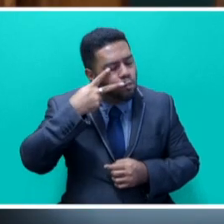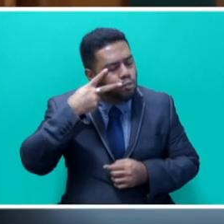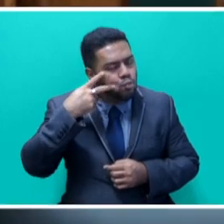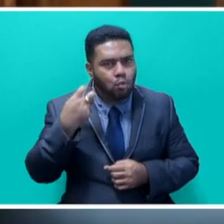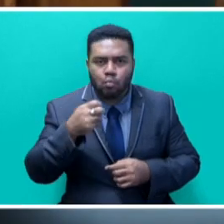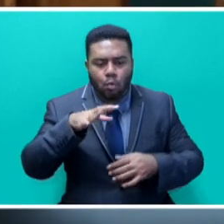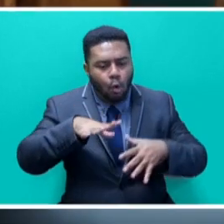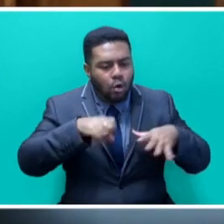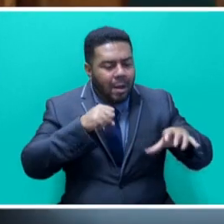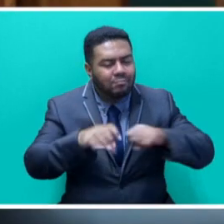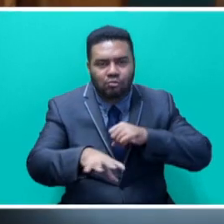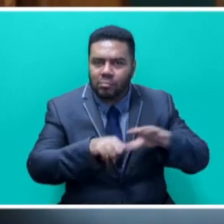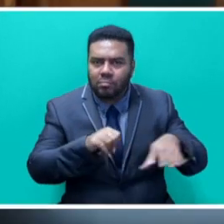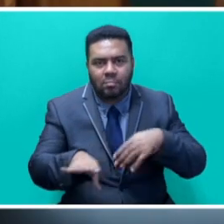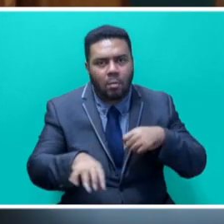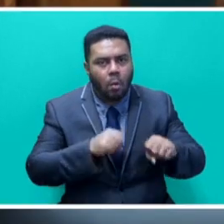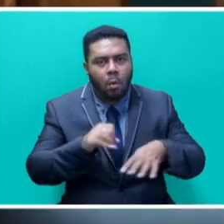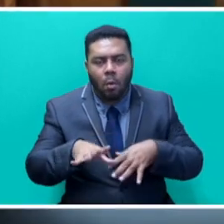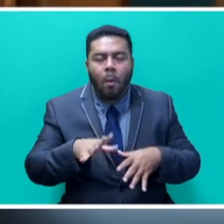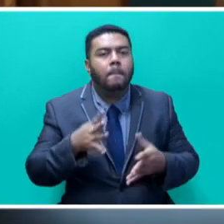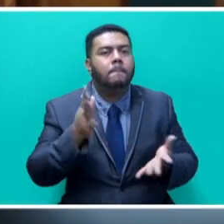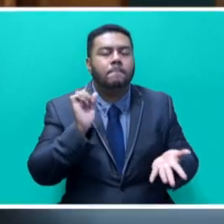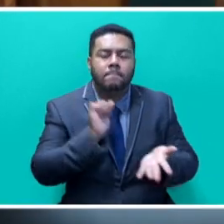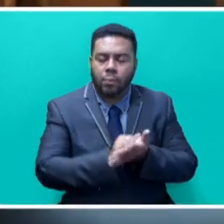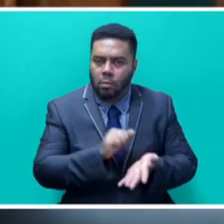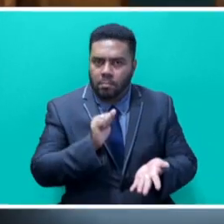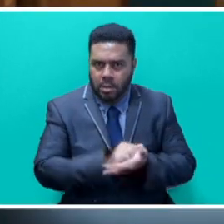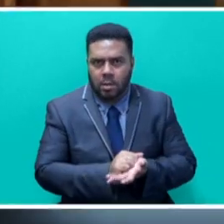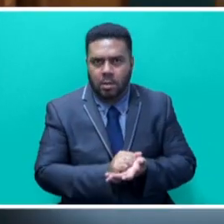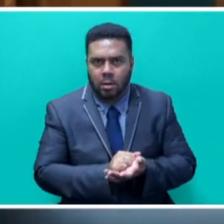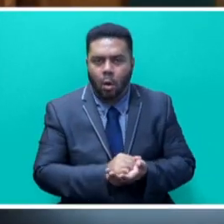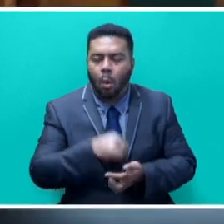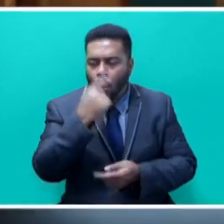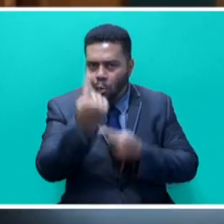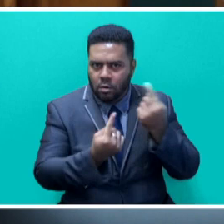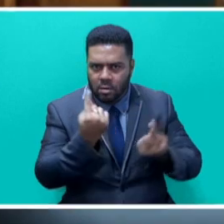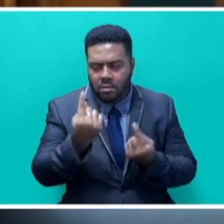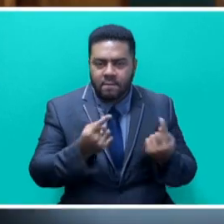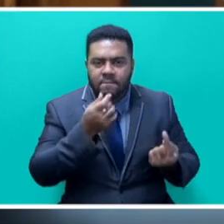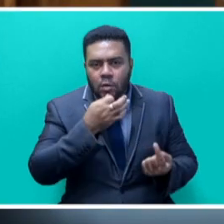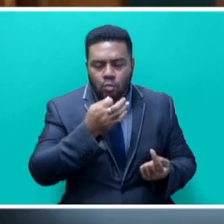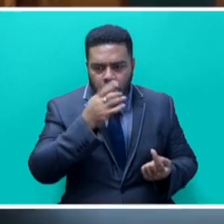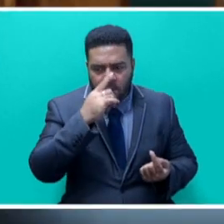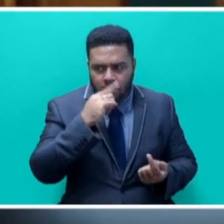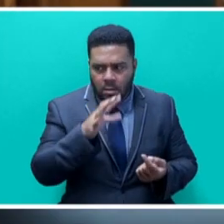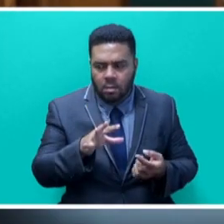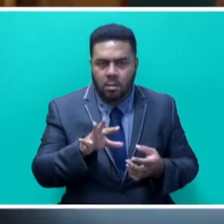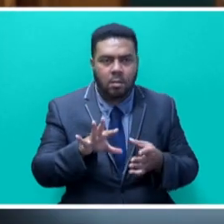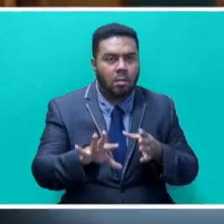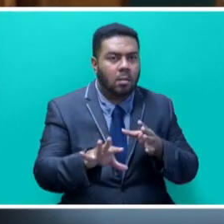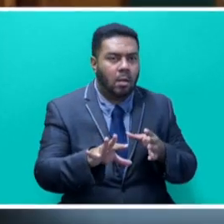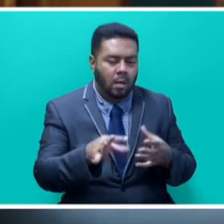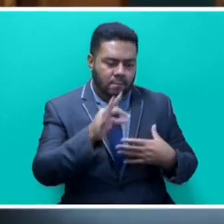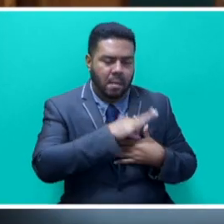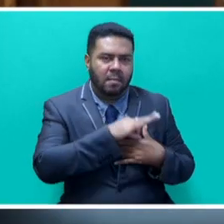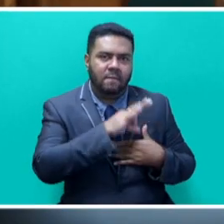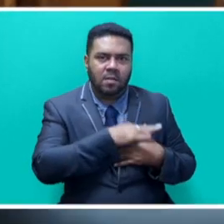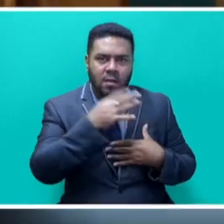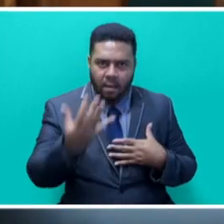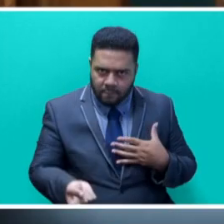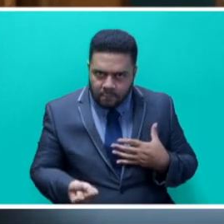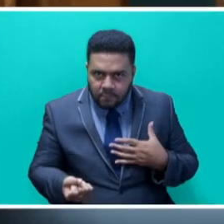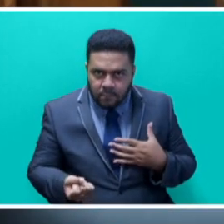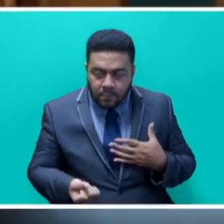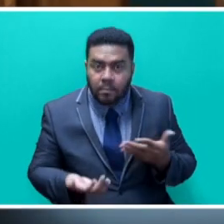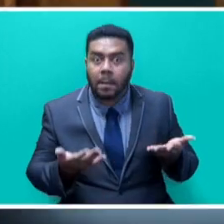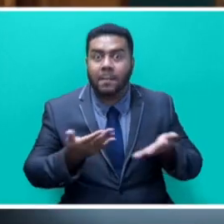of the mahogany assets, and with only a selected few reaping the benefits. In fact, despite having this large